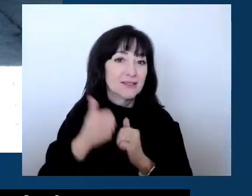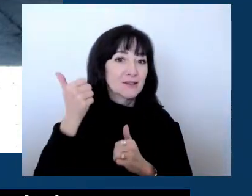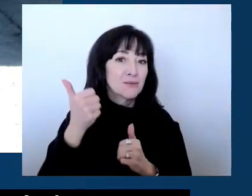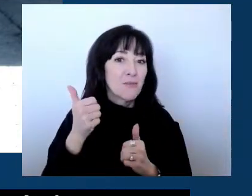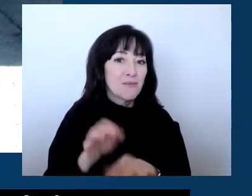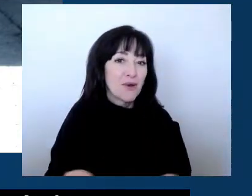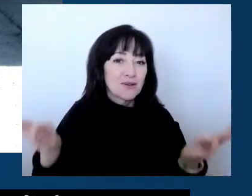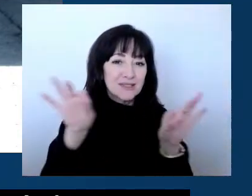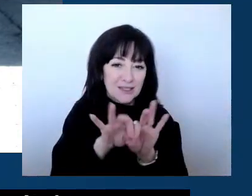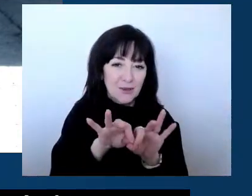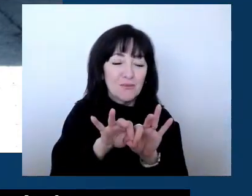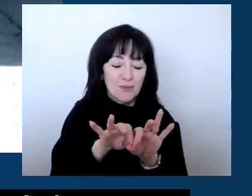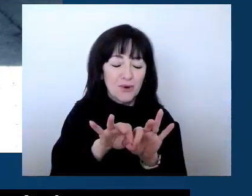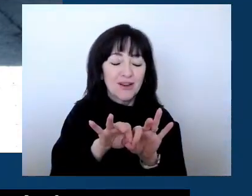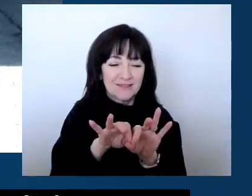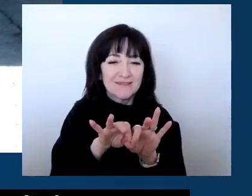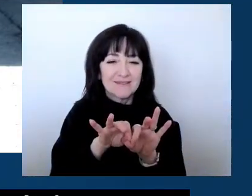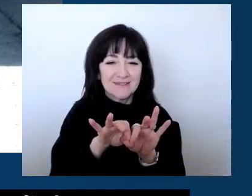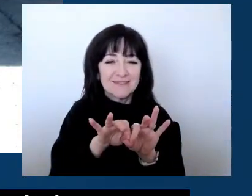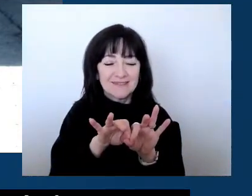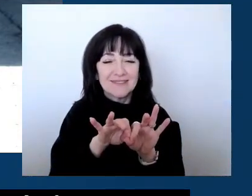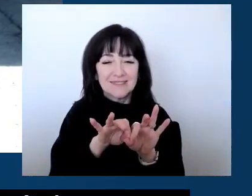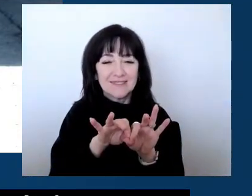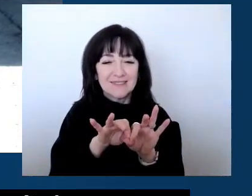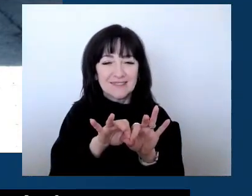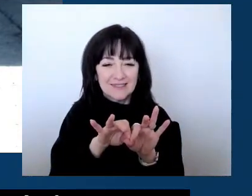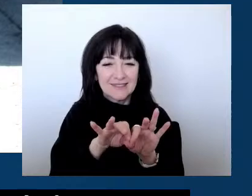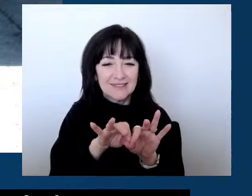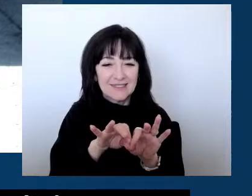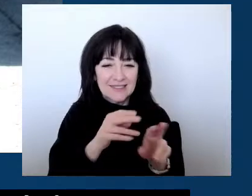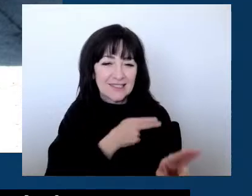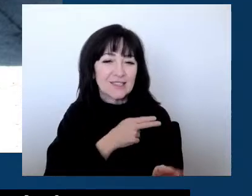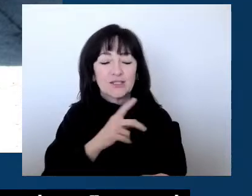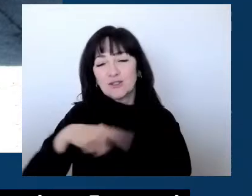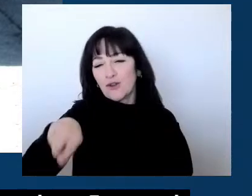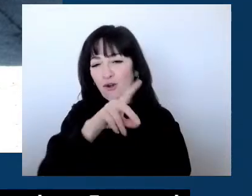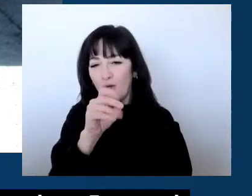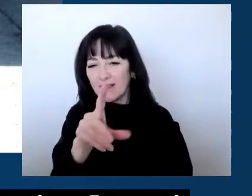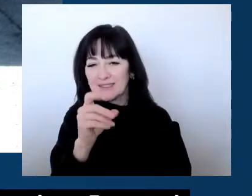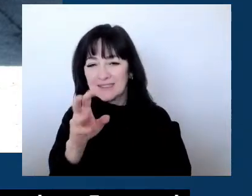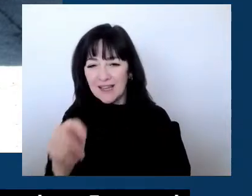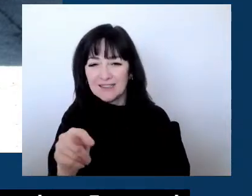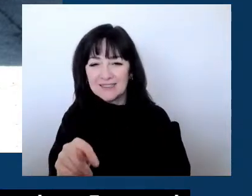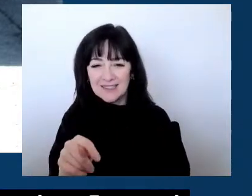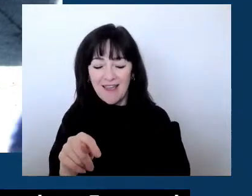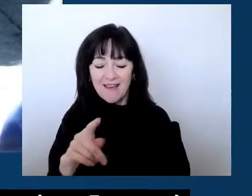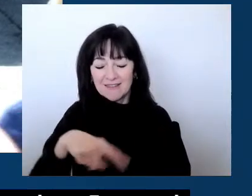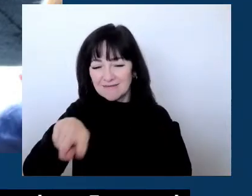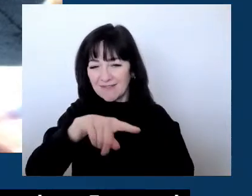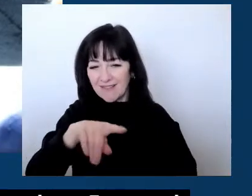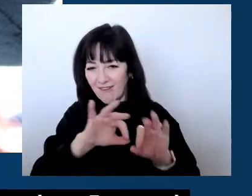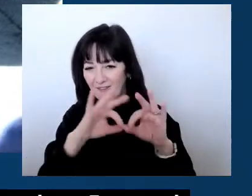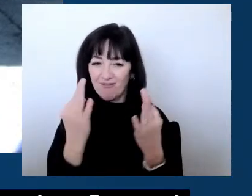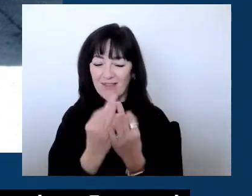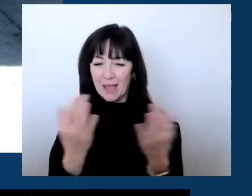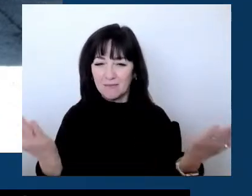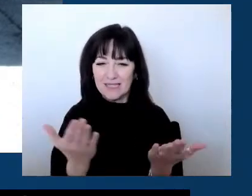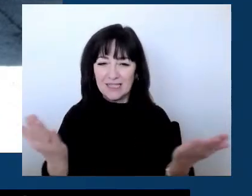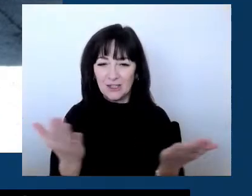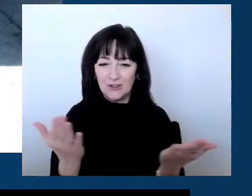dignitaries to me are the members of our DELDOT and our DTC family that are here. So I do want